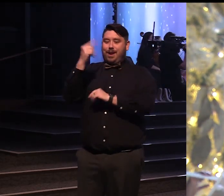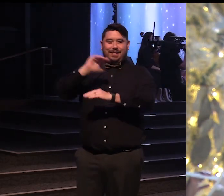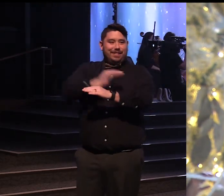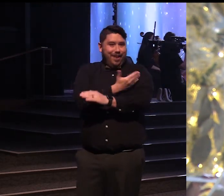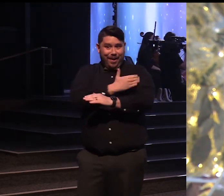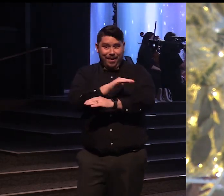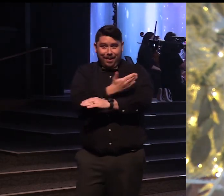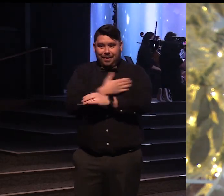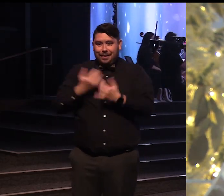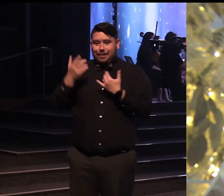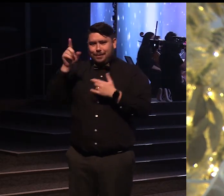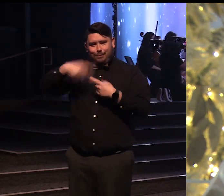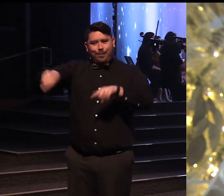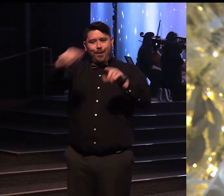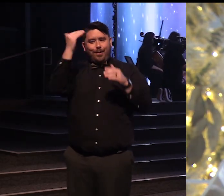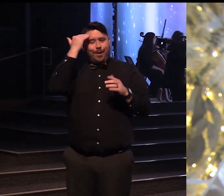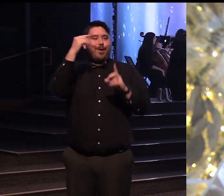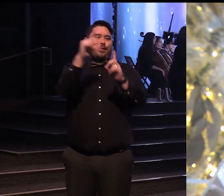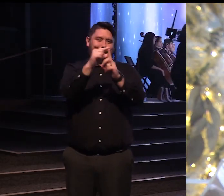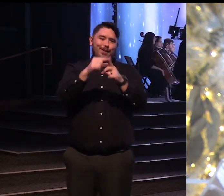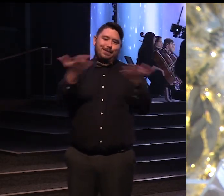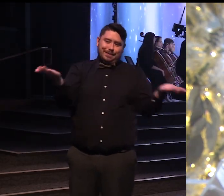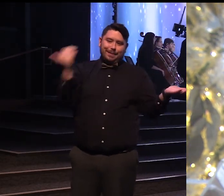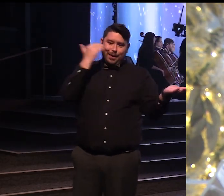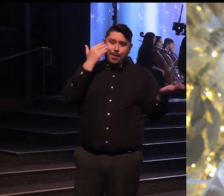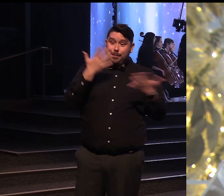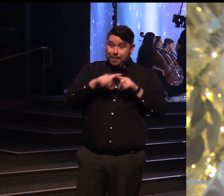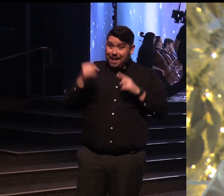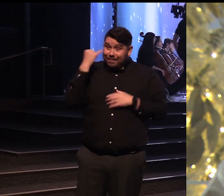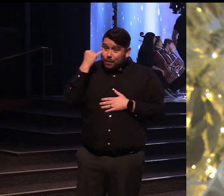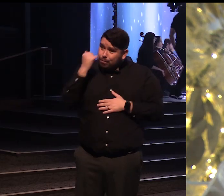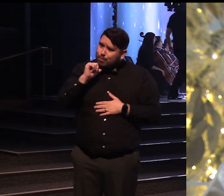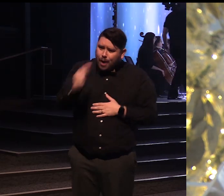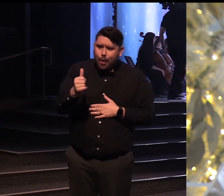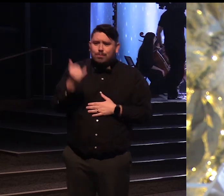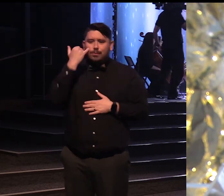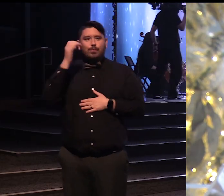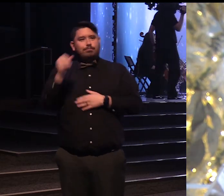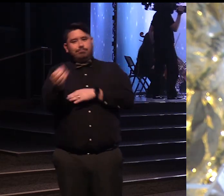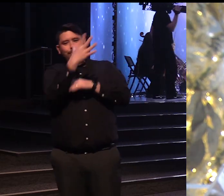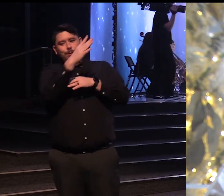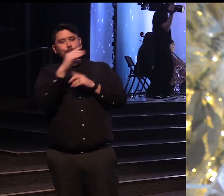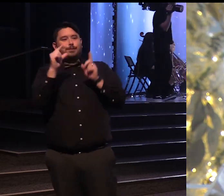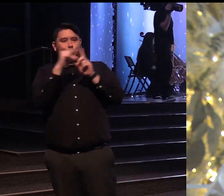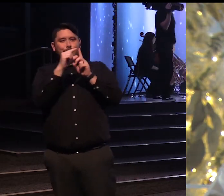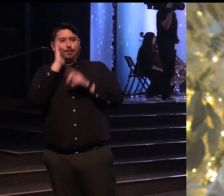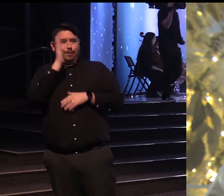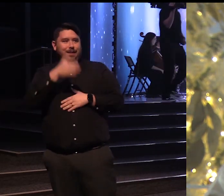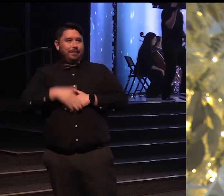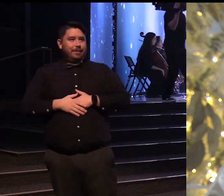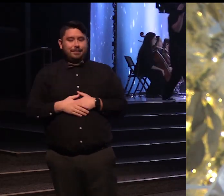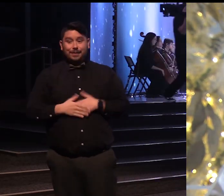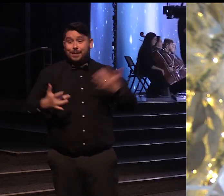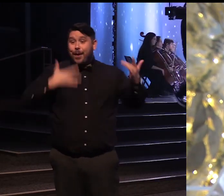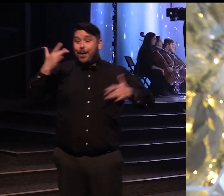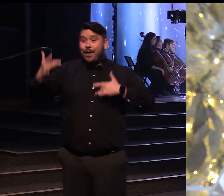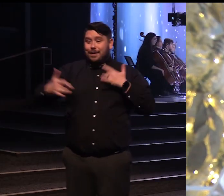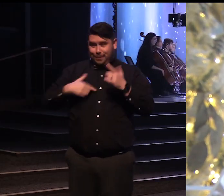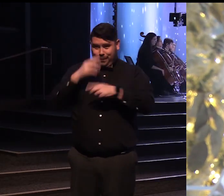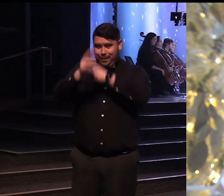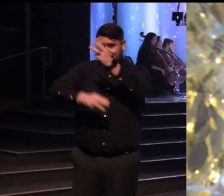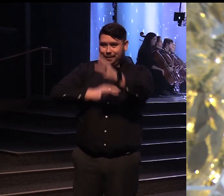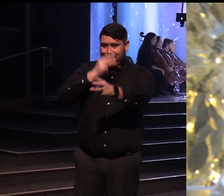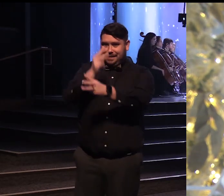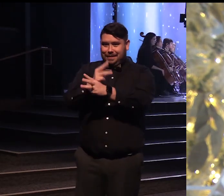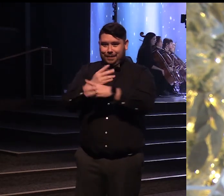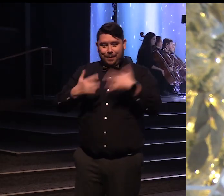everybody knows the words to, but just in case you don't, we'll give them to you. Joy to the world. Will y'all sing it with me? Joy